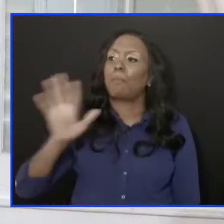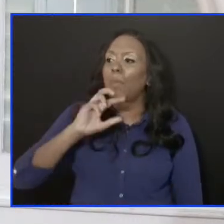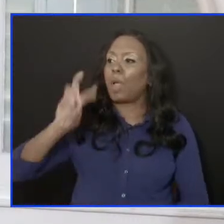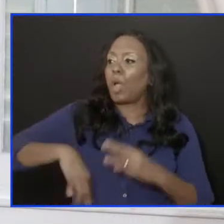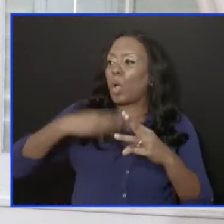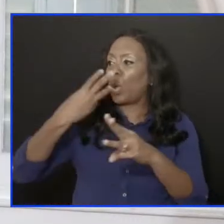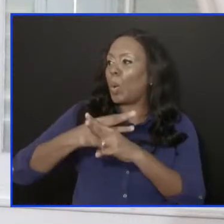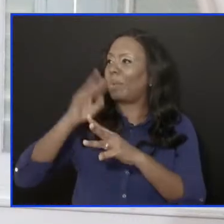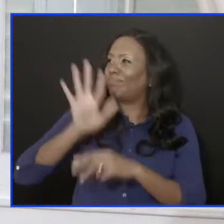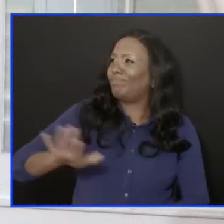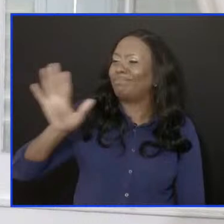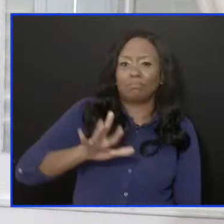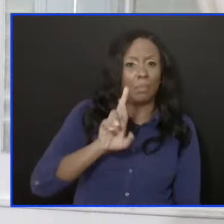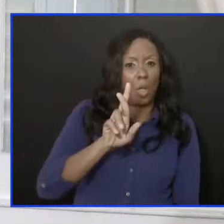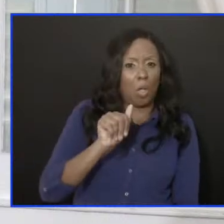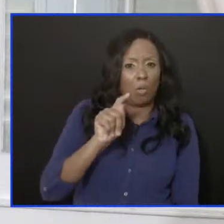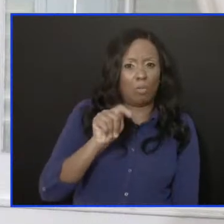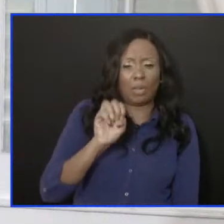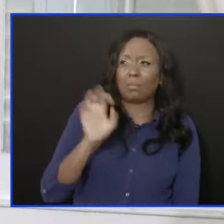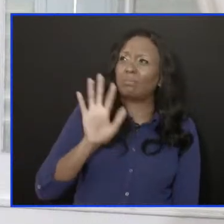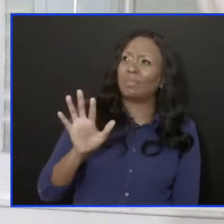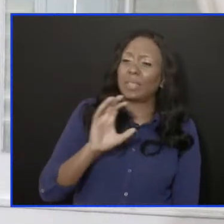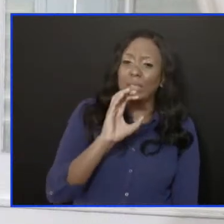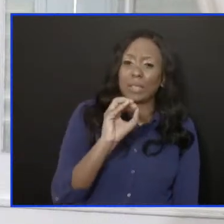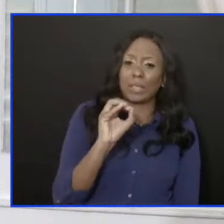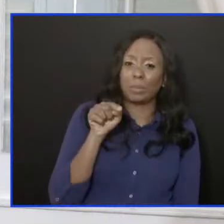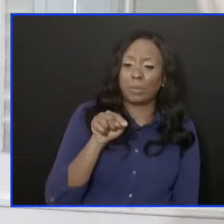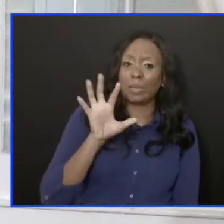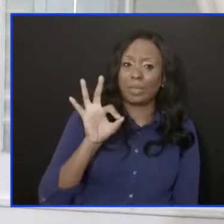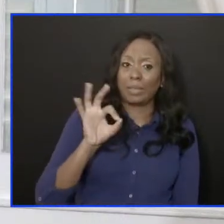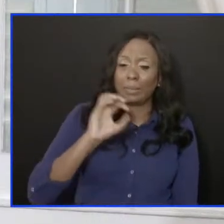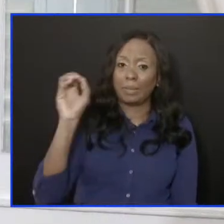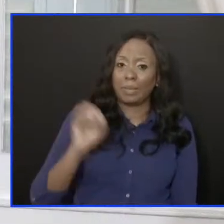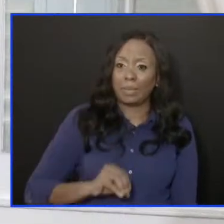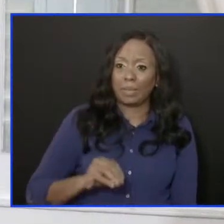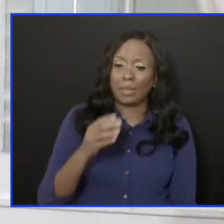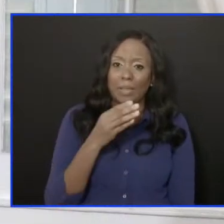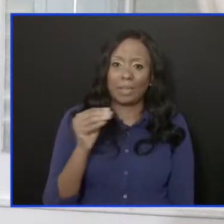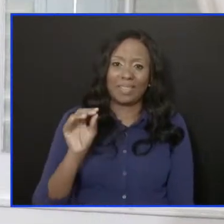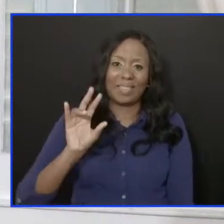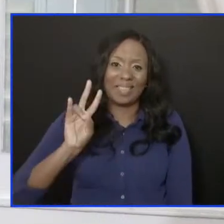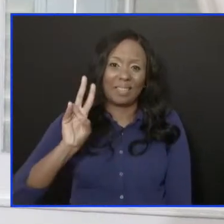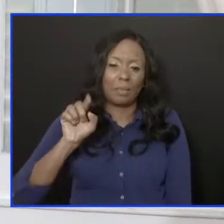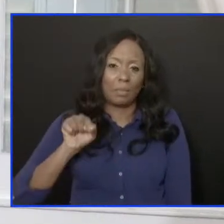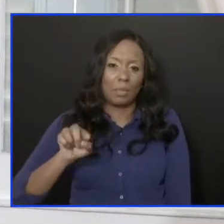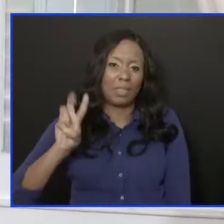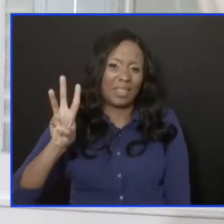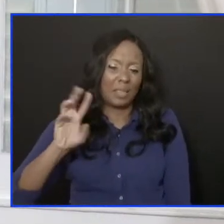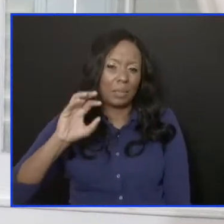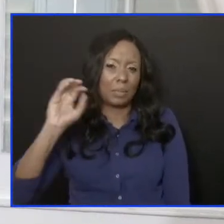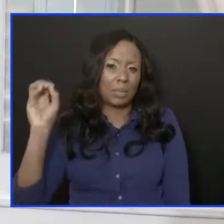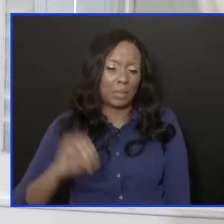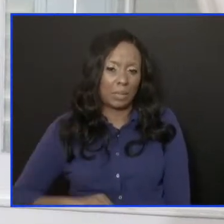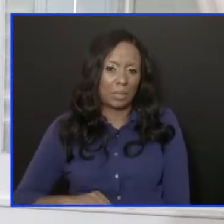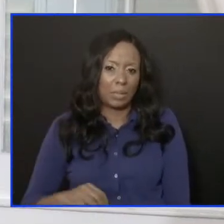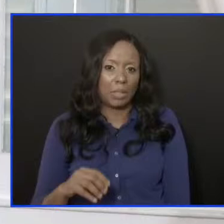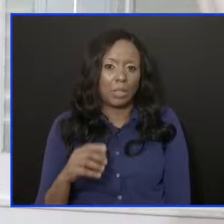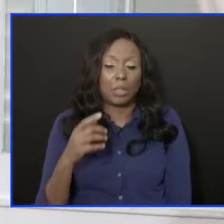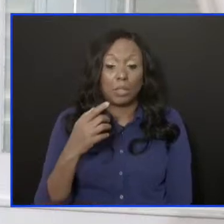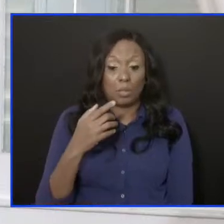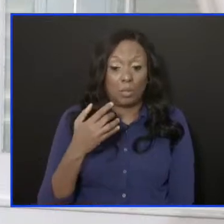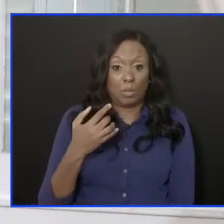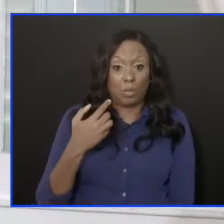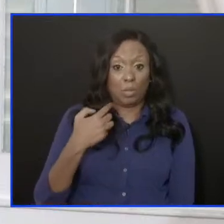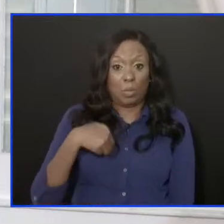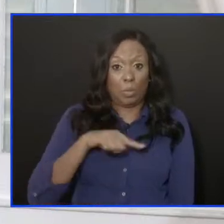case fatality rate, is between 0.9% and 7.6%. So we are at